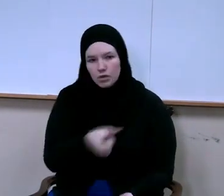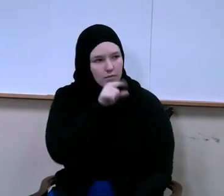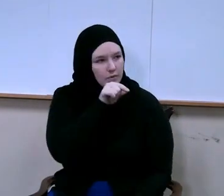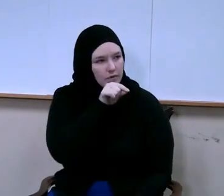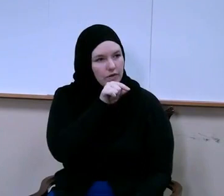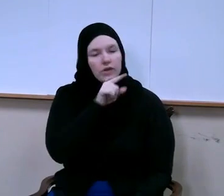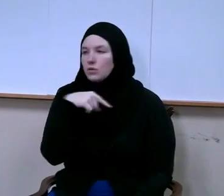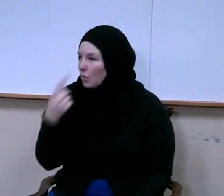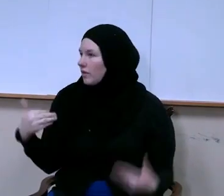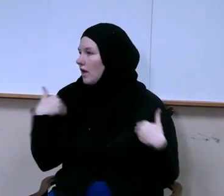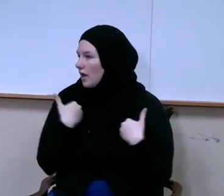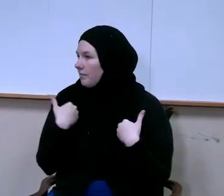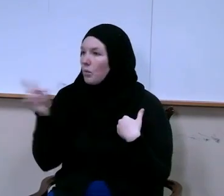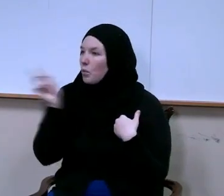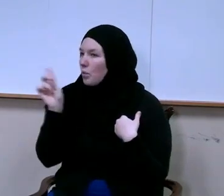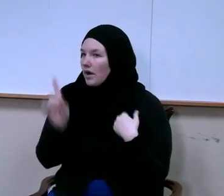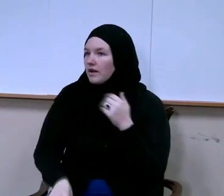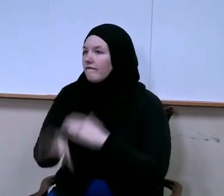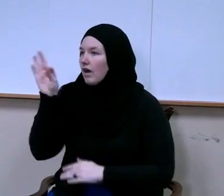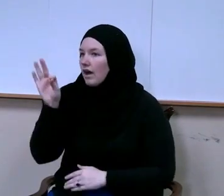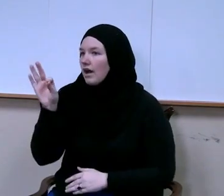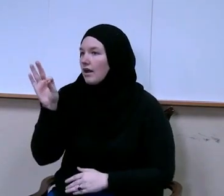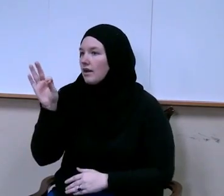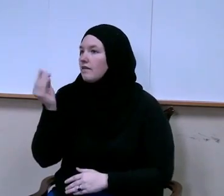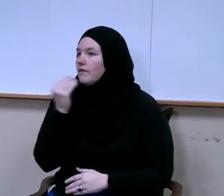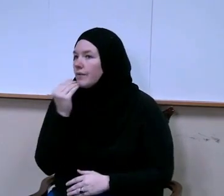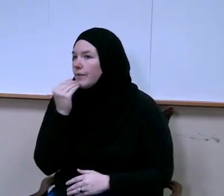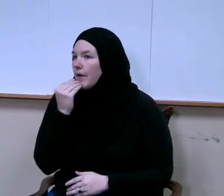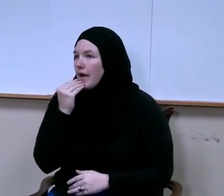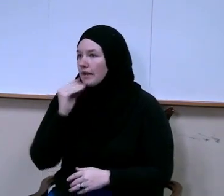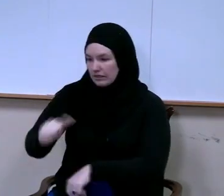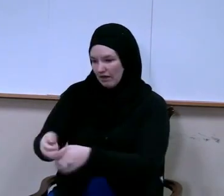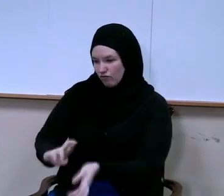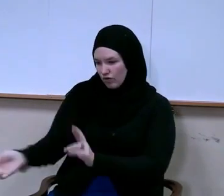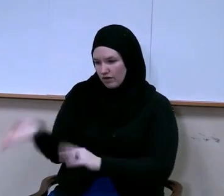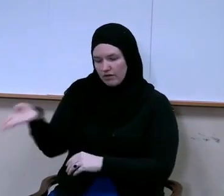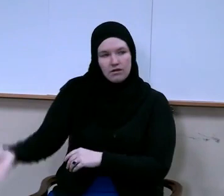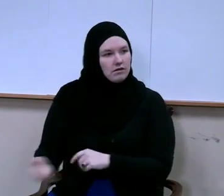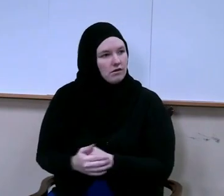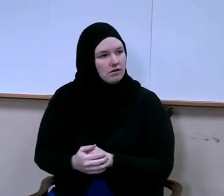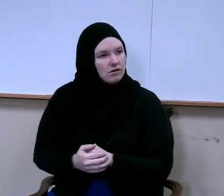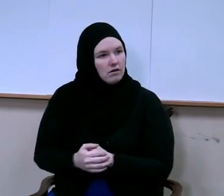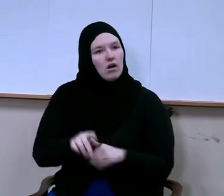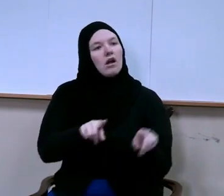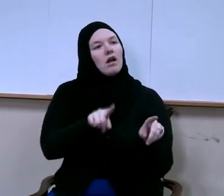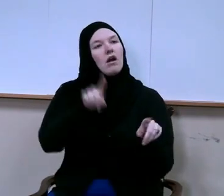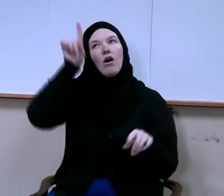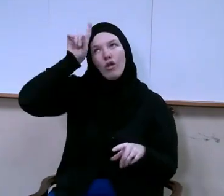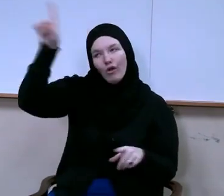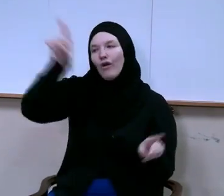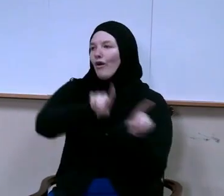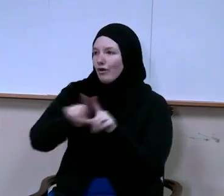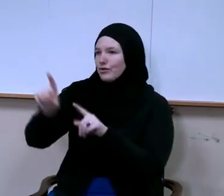taught the birds and the animals where to find His rizq that is made ready for them, He also provided